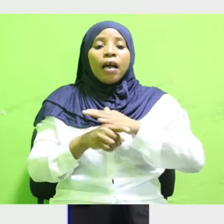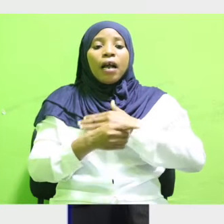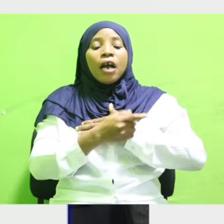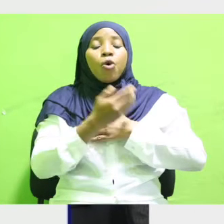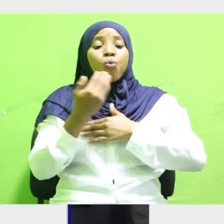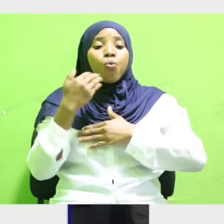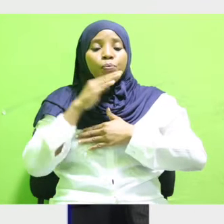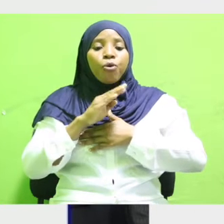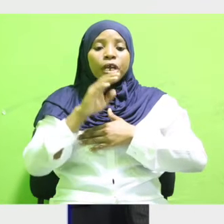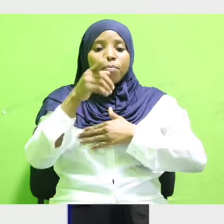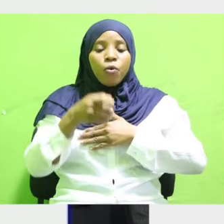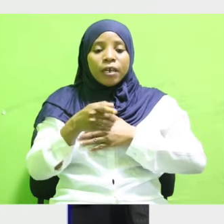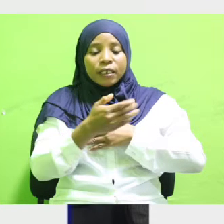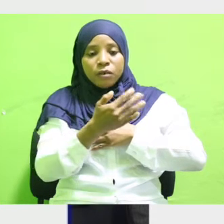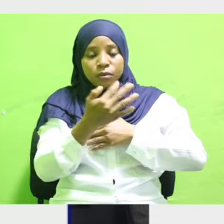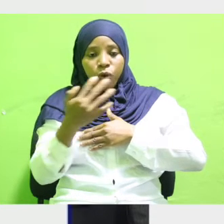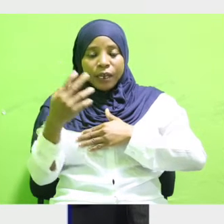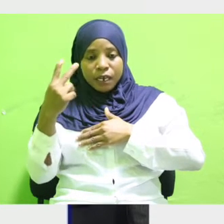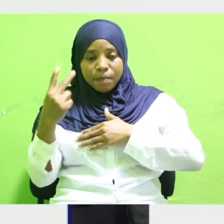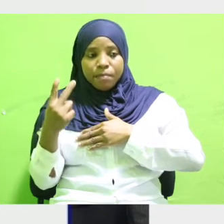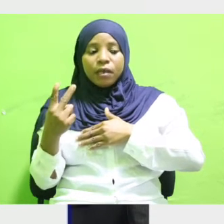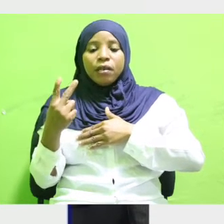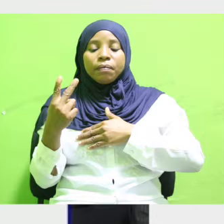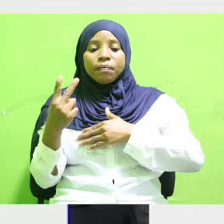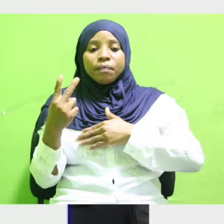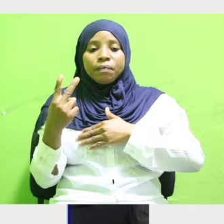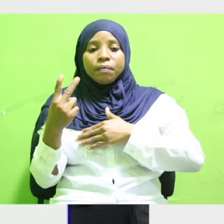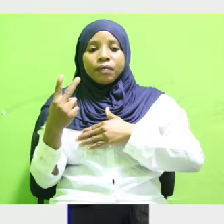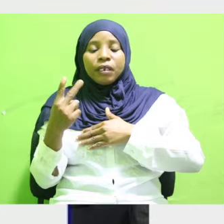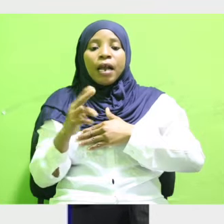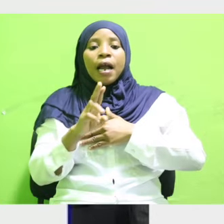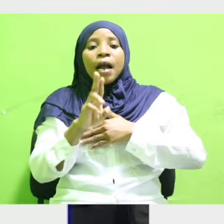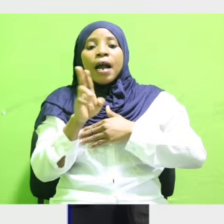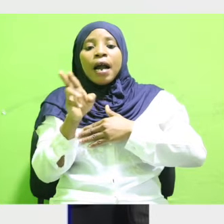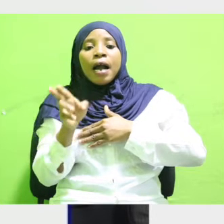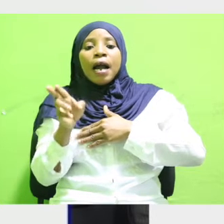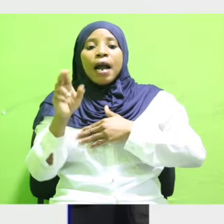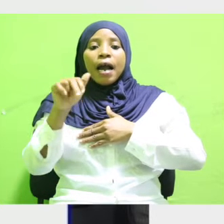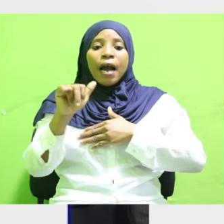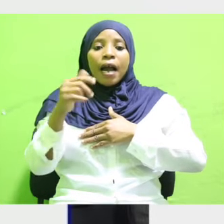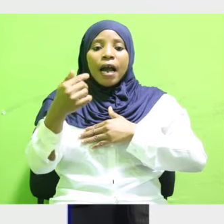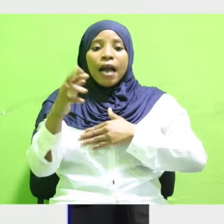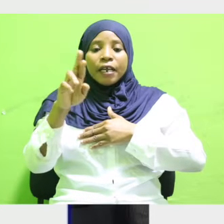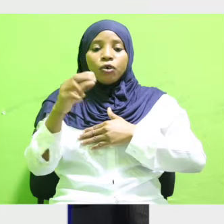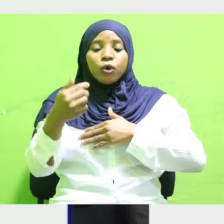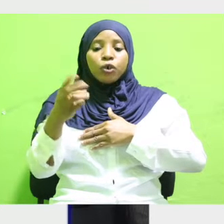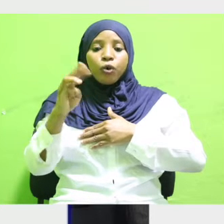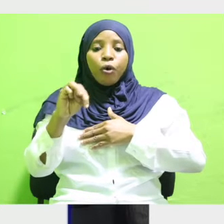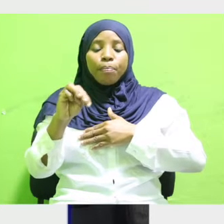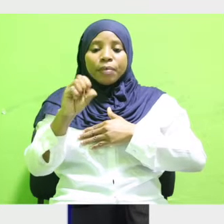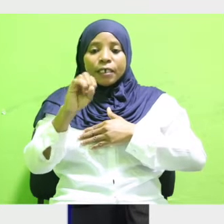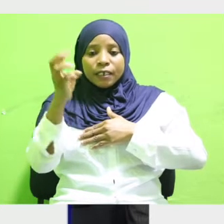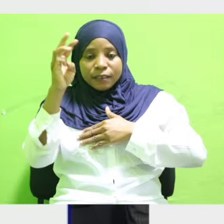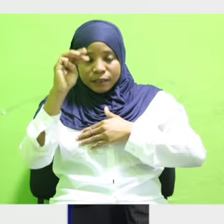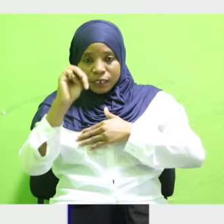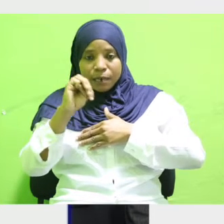two types of tropisms, that is hydrotropism and phototropism. So in answering